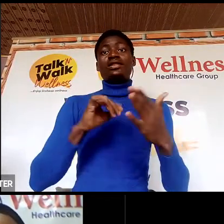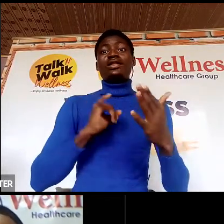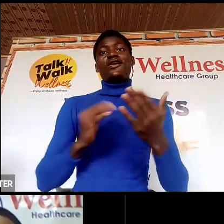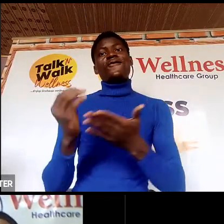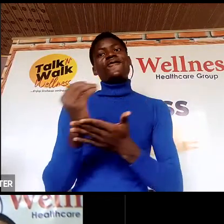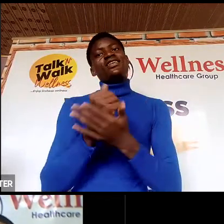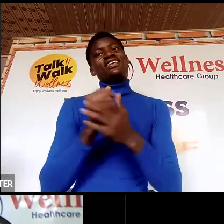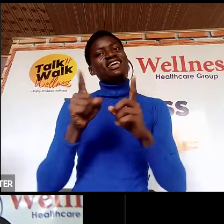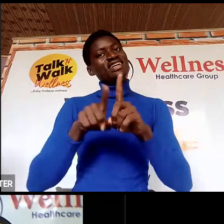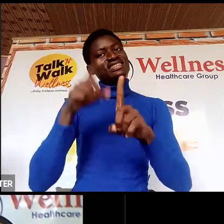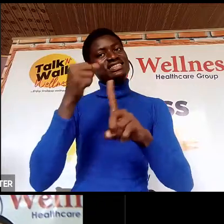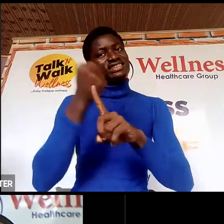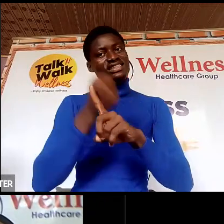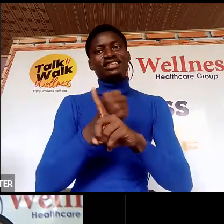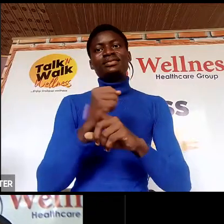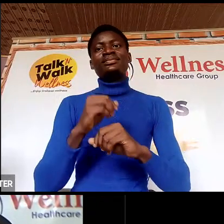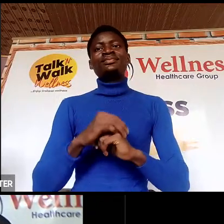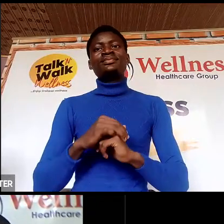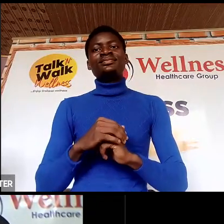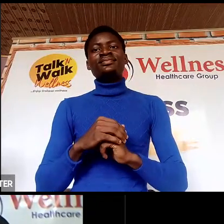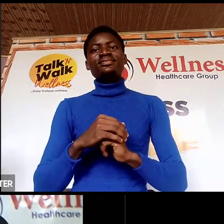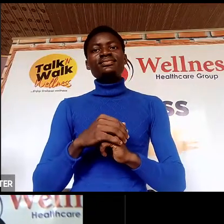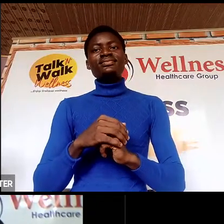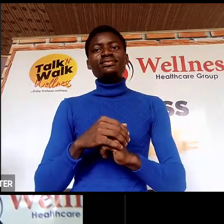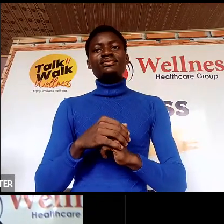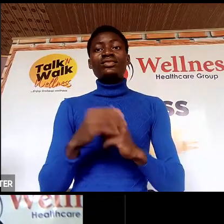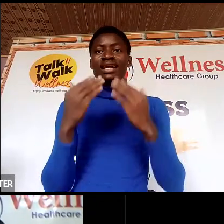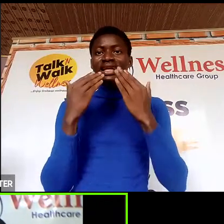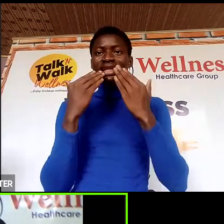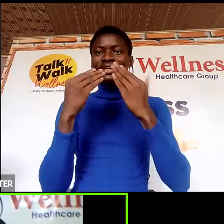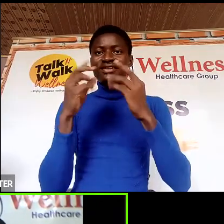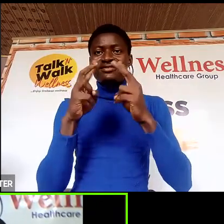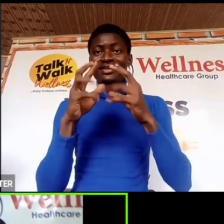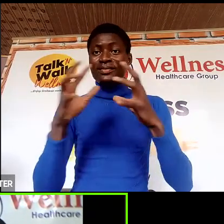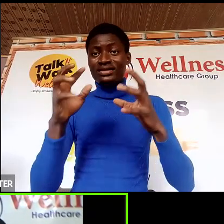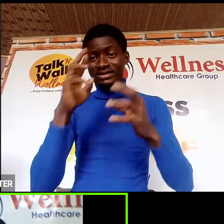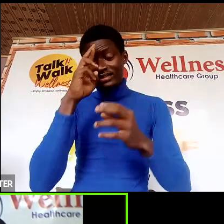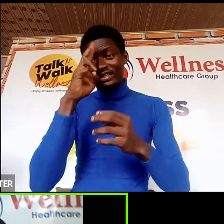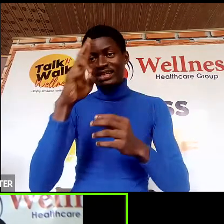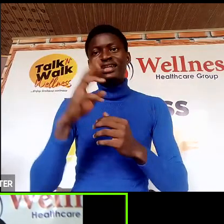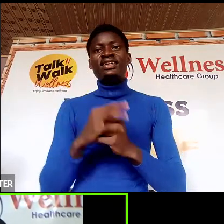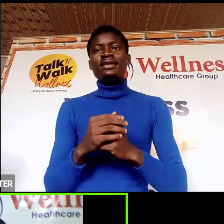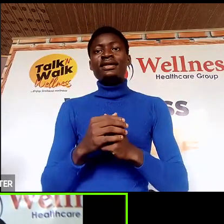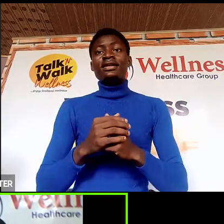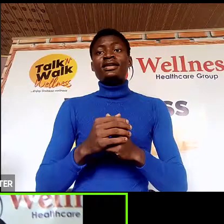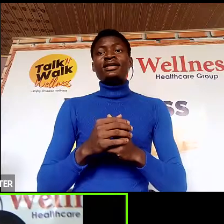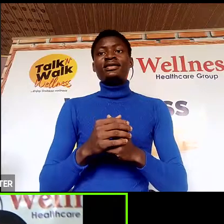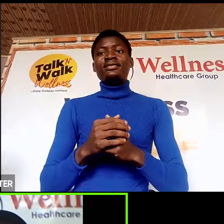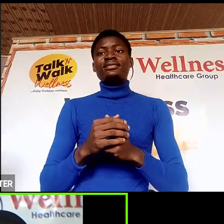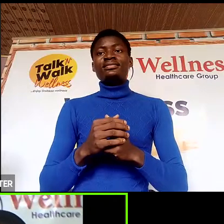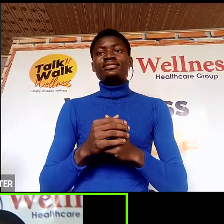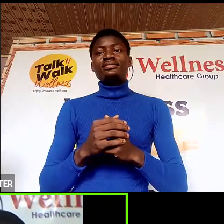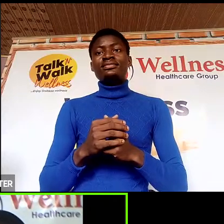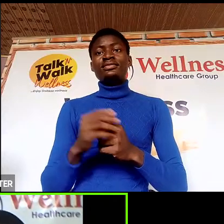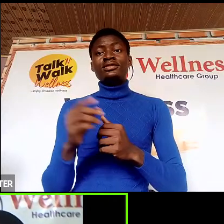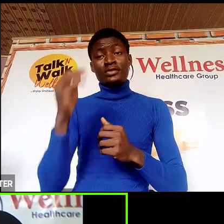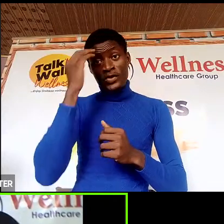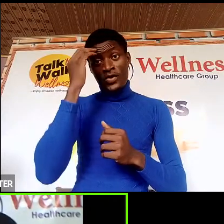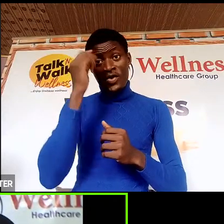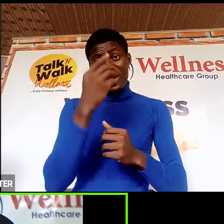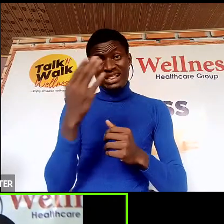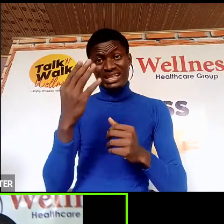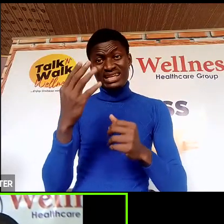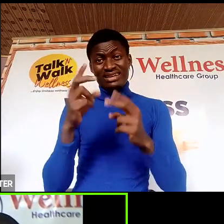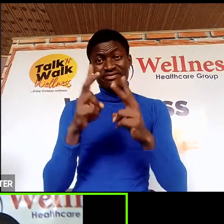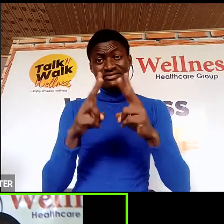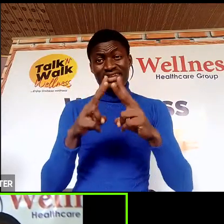Thank you, Mr. Olumide. One of the very important that you said is that when you are financially